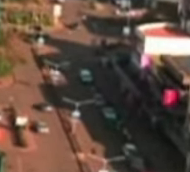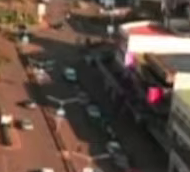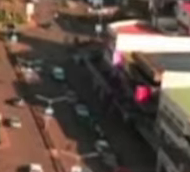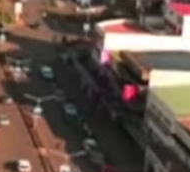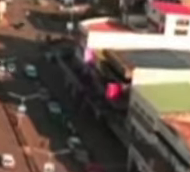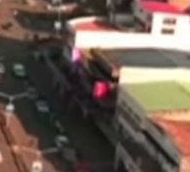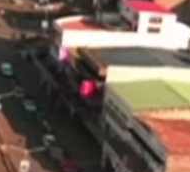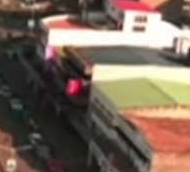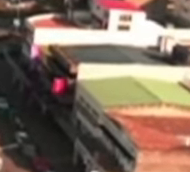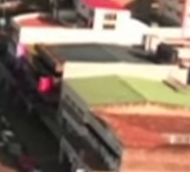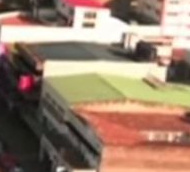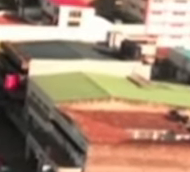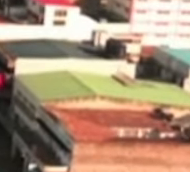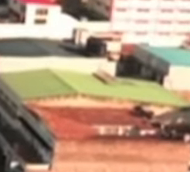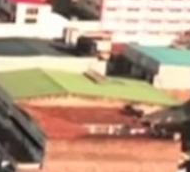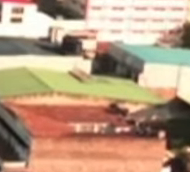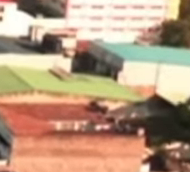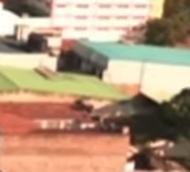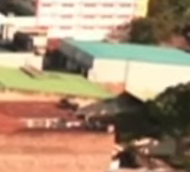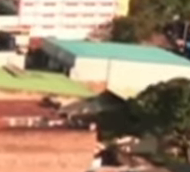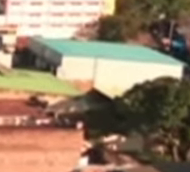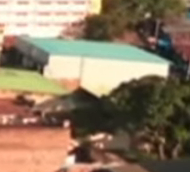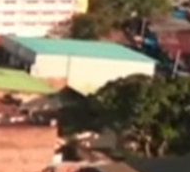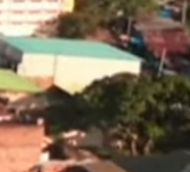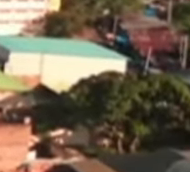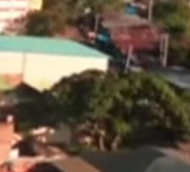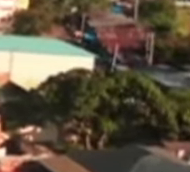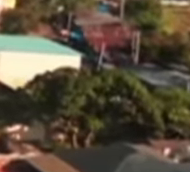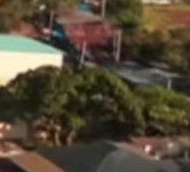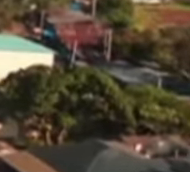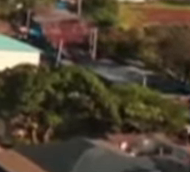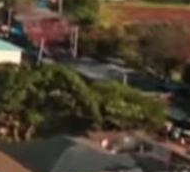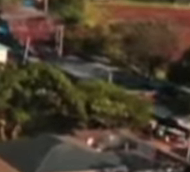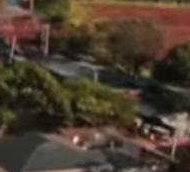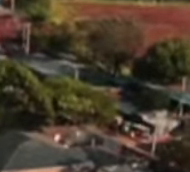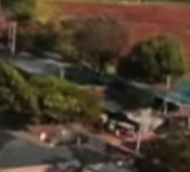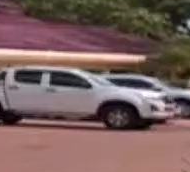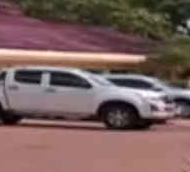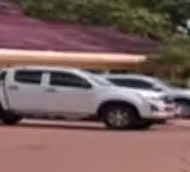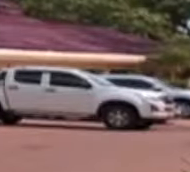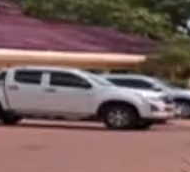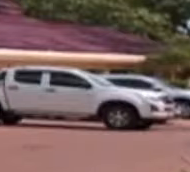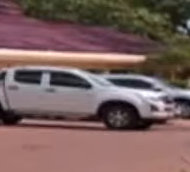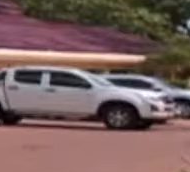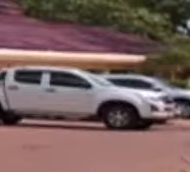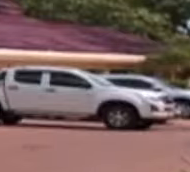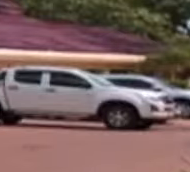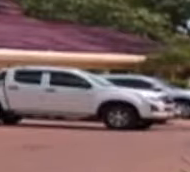Kisumu has been at the heart of malaria research in the country for nearly 3 decades.